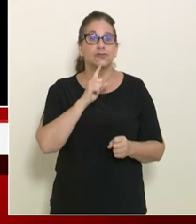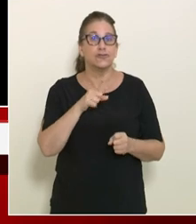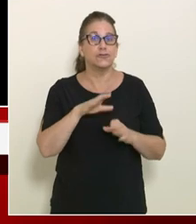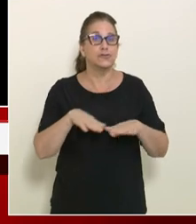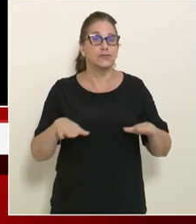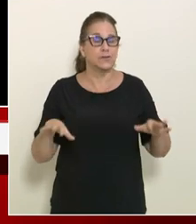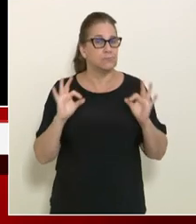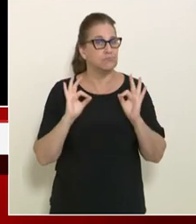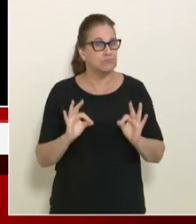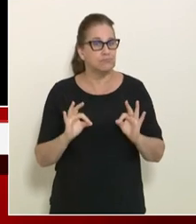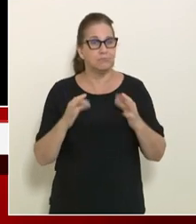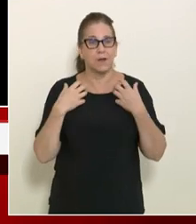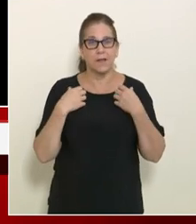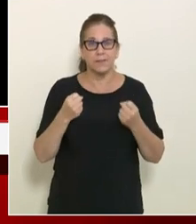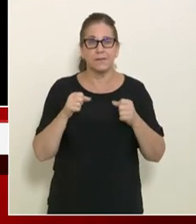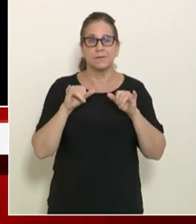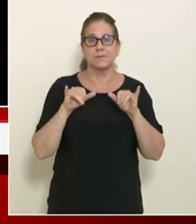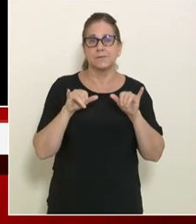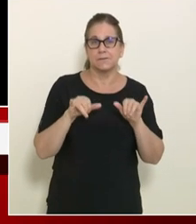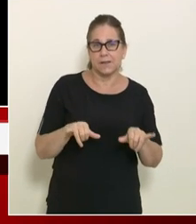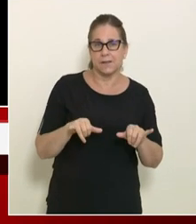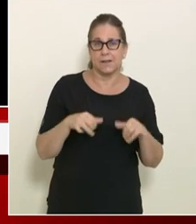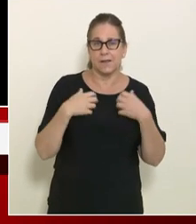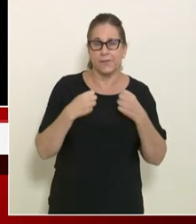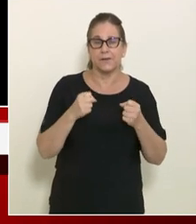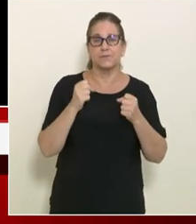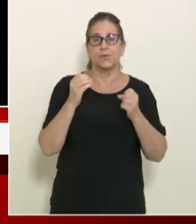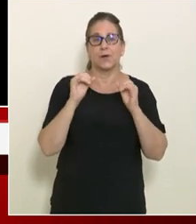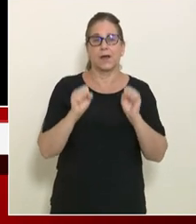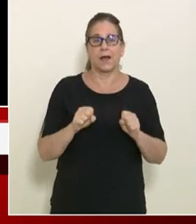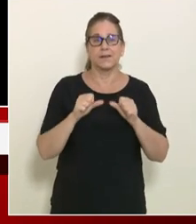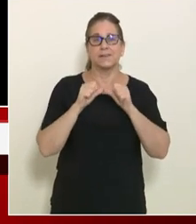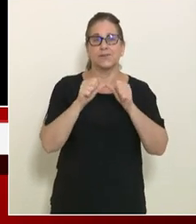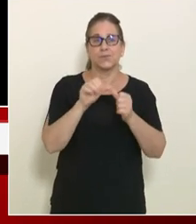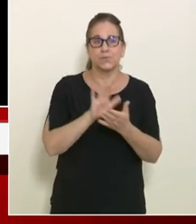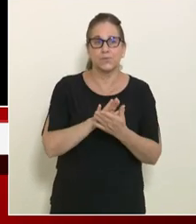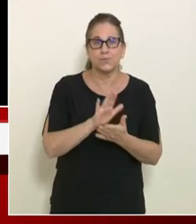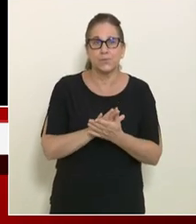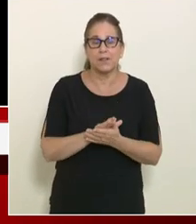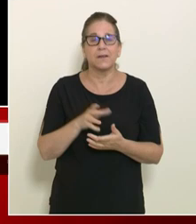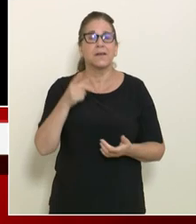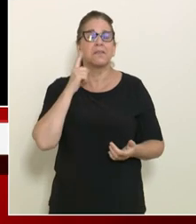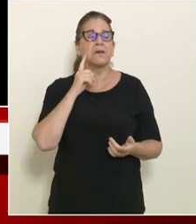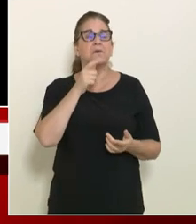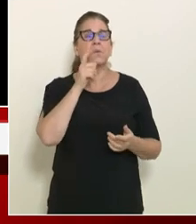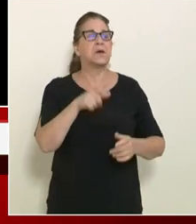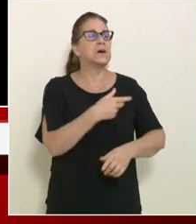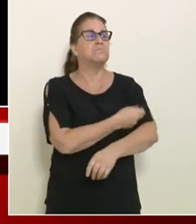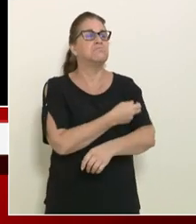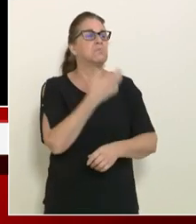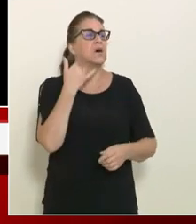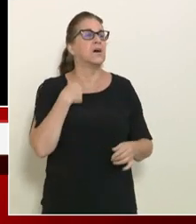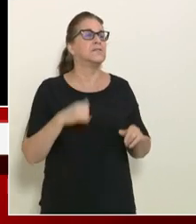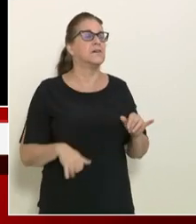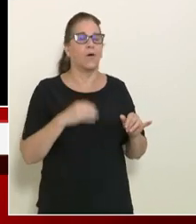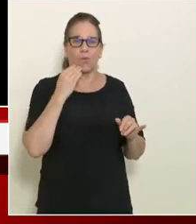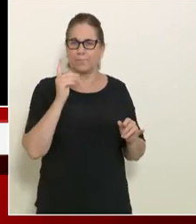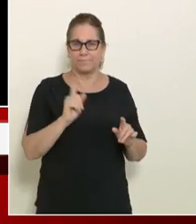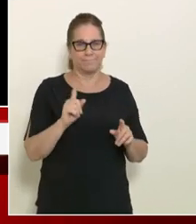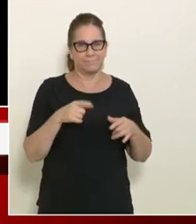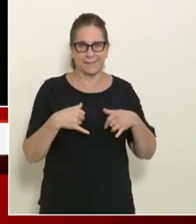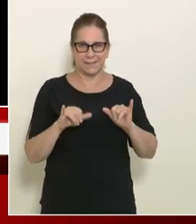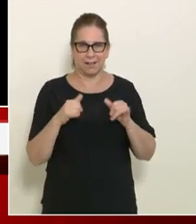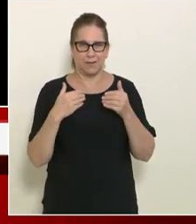and we know we'll spend the bulk of today's time talking about what that experience looks like, we want to make sure that our children are